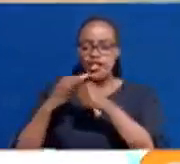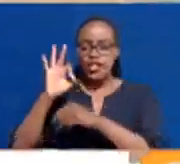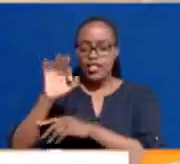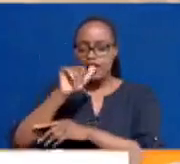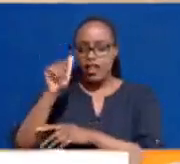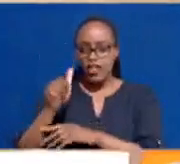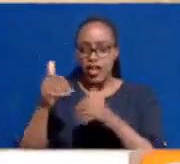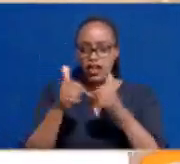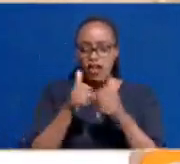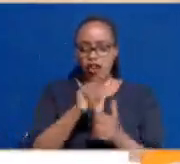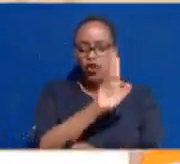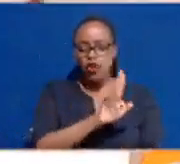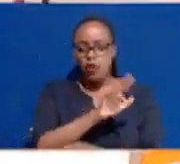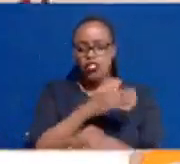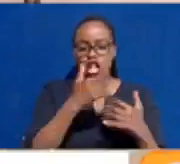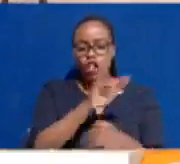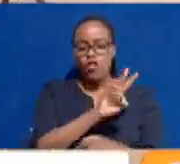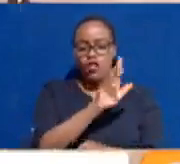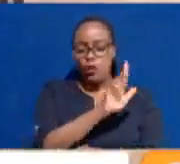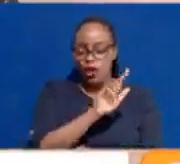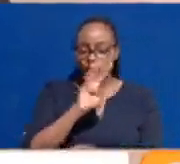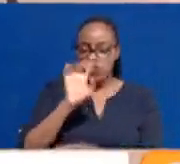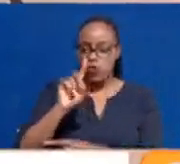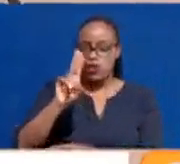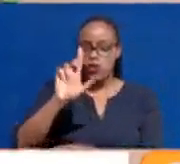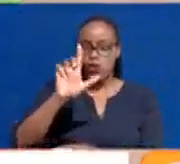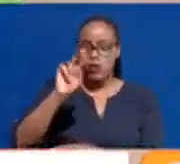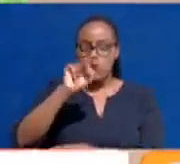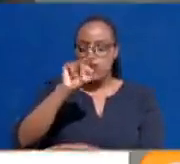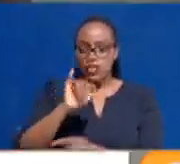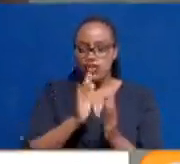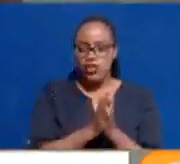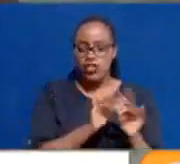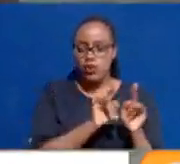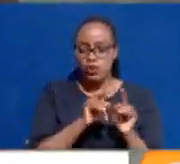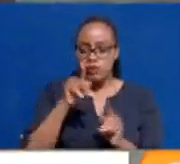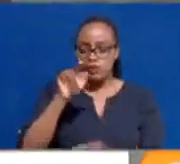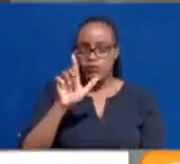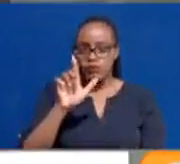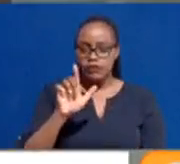another match, Umoja lost 31-49 to Ulinzi in a Premier League clash.